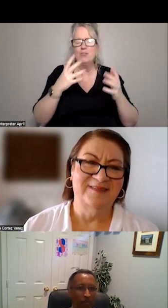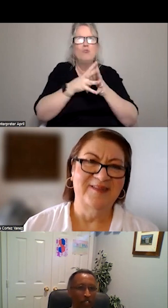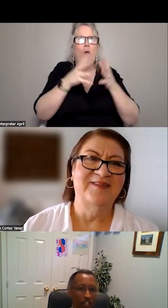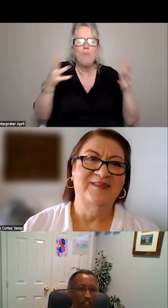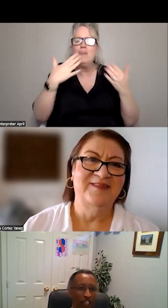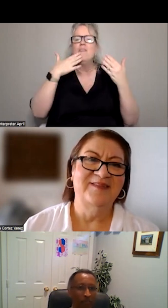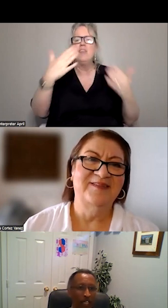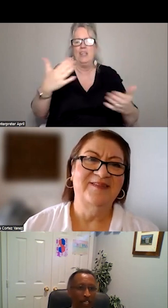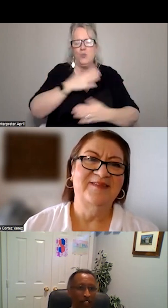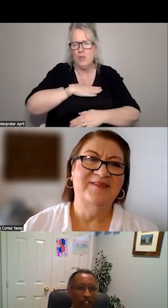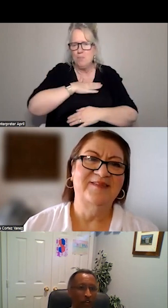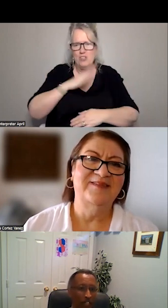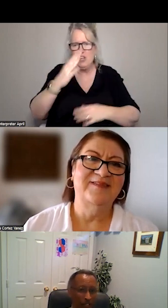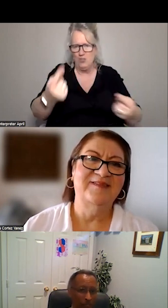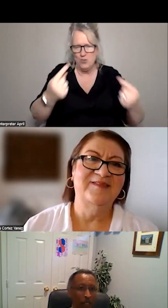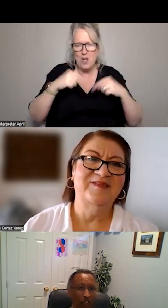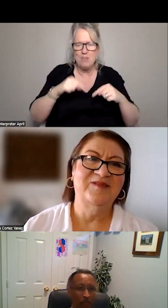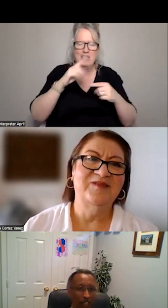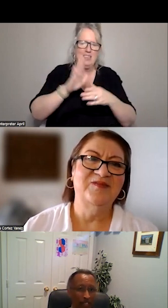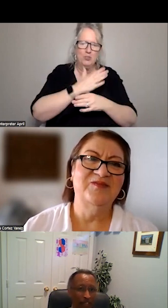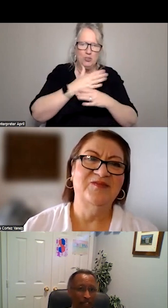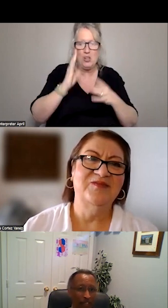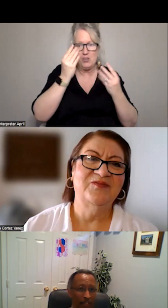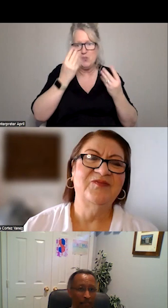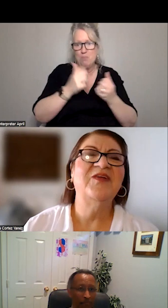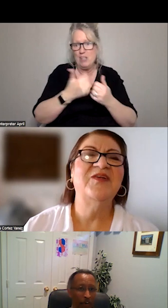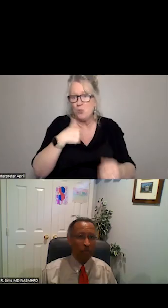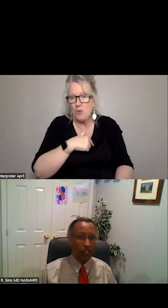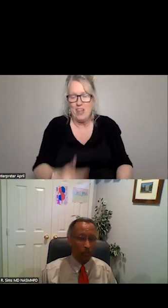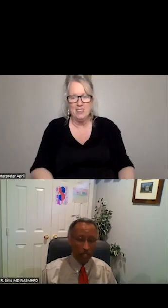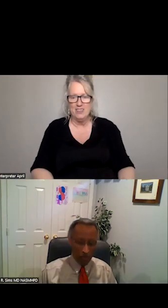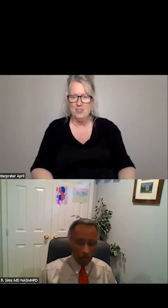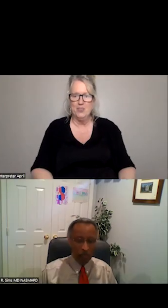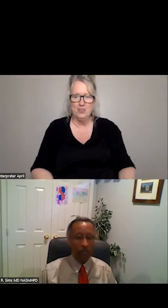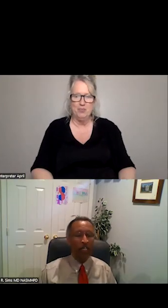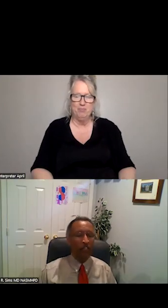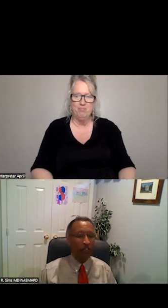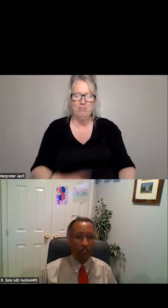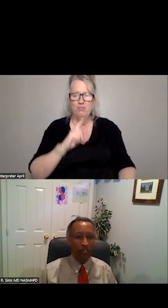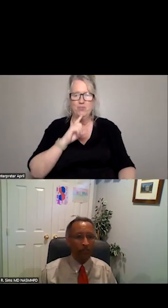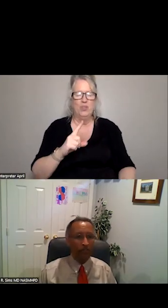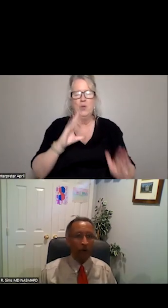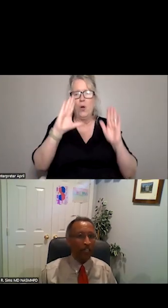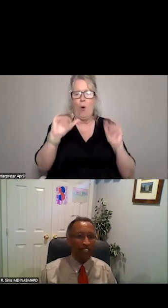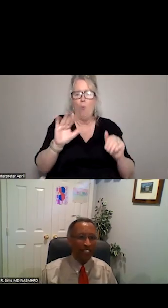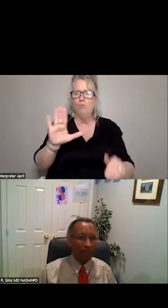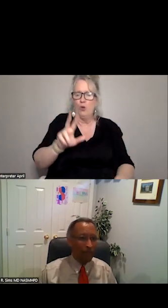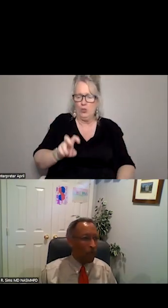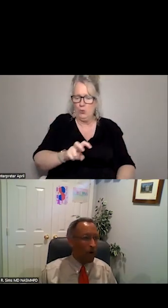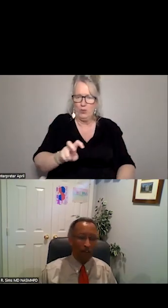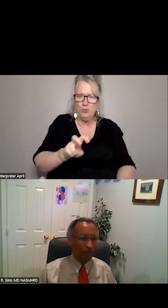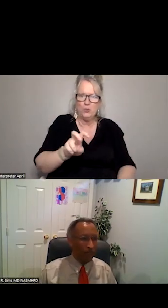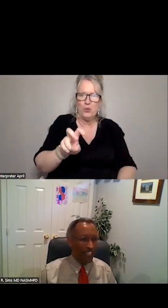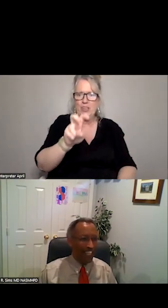and appreciate your coming in and sharing that information with us. And very much we hope for your journey forward to